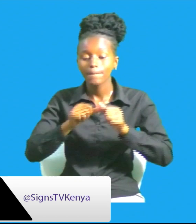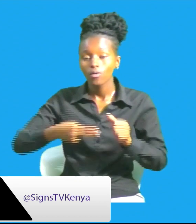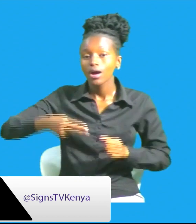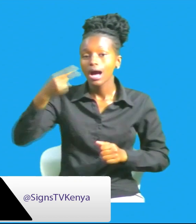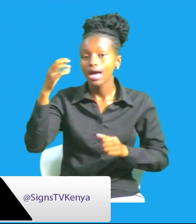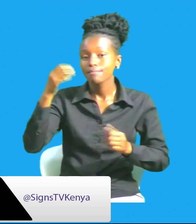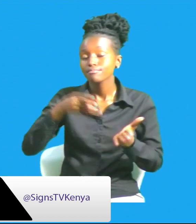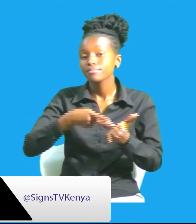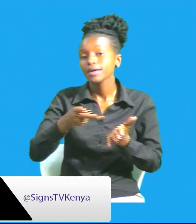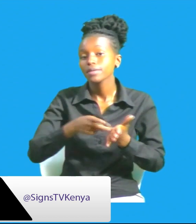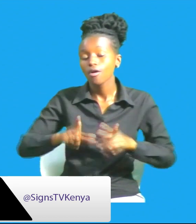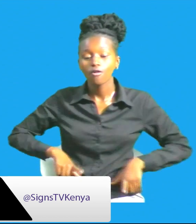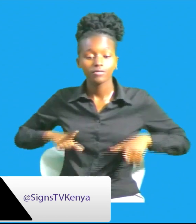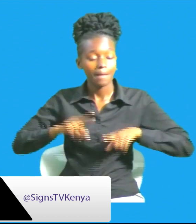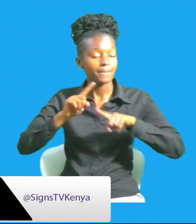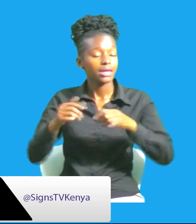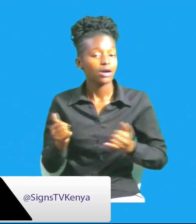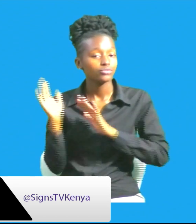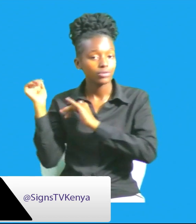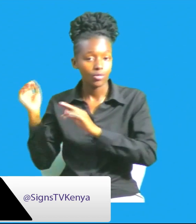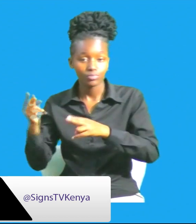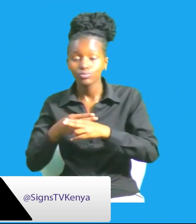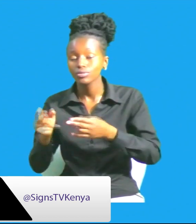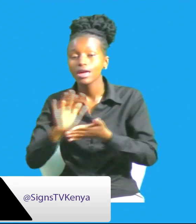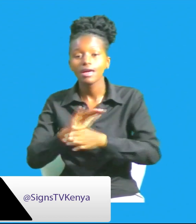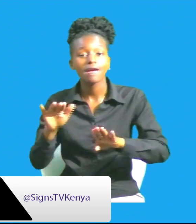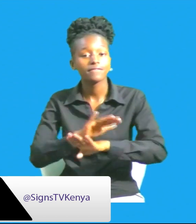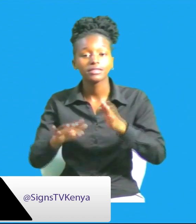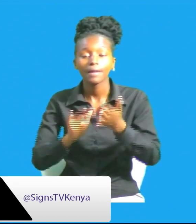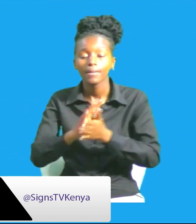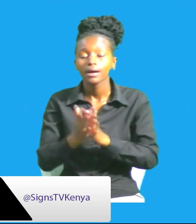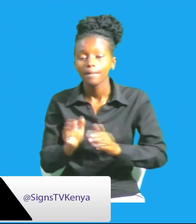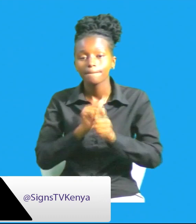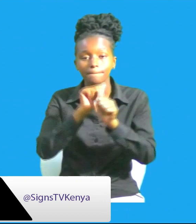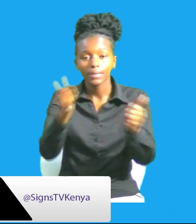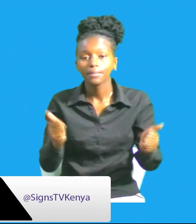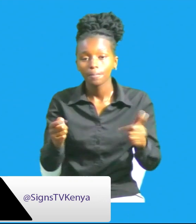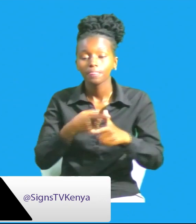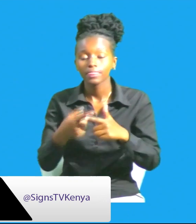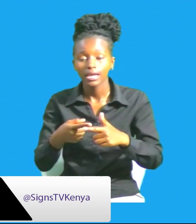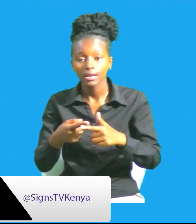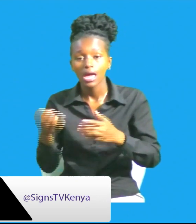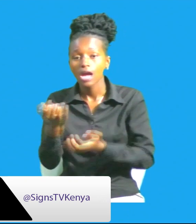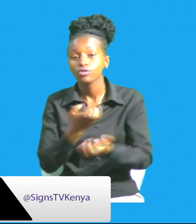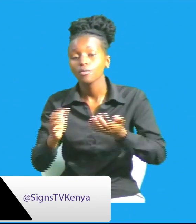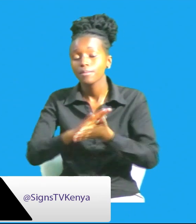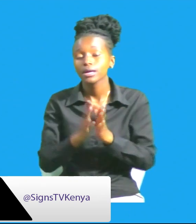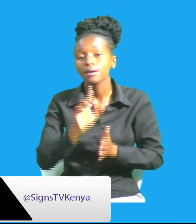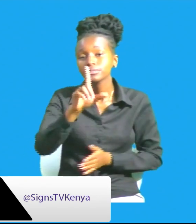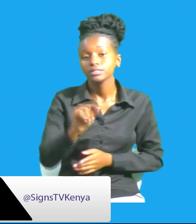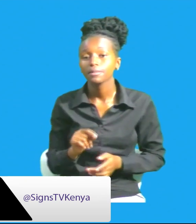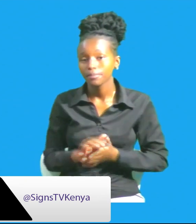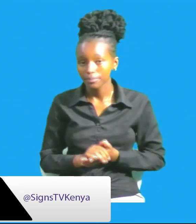Lakini let us hope of kila kitu itarudi fiti and everything, the cost of living itakuwa sawa. But right about now,